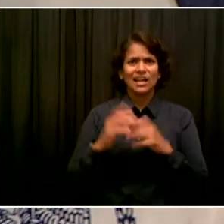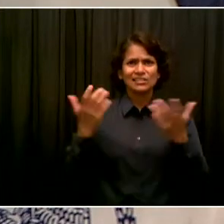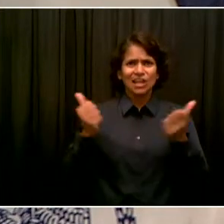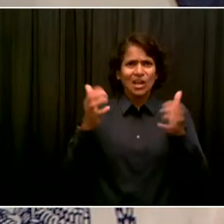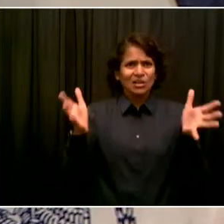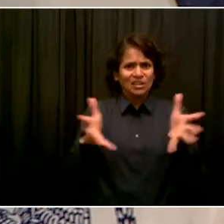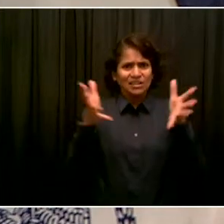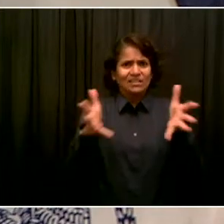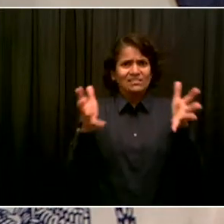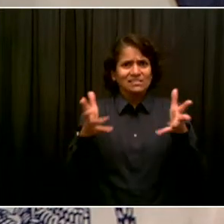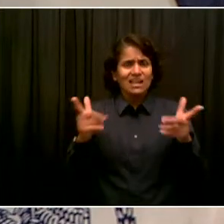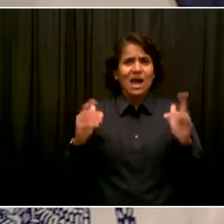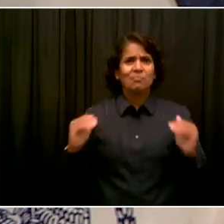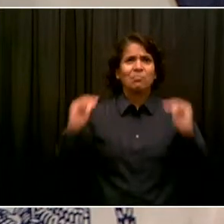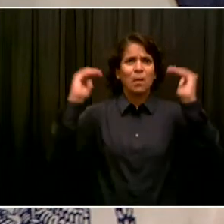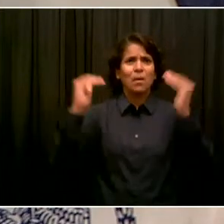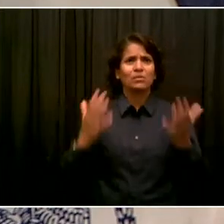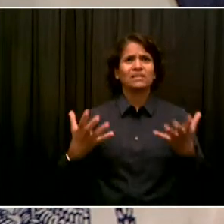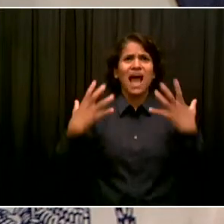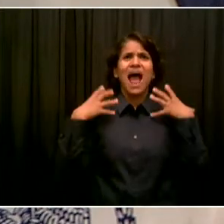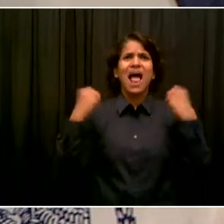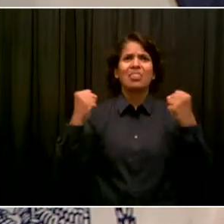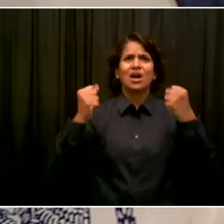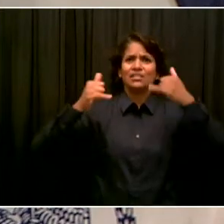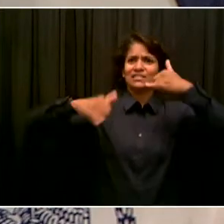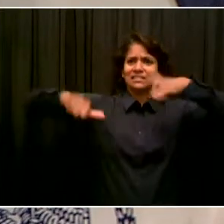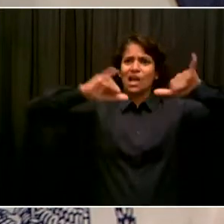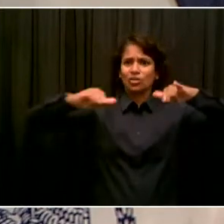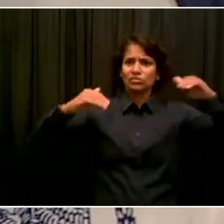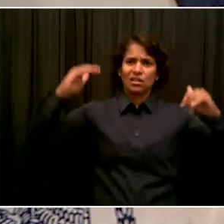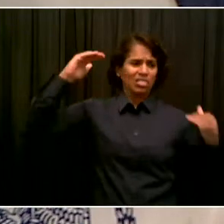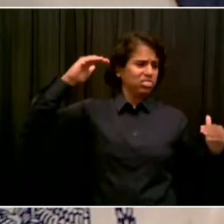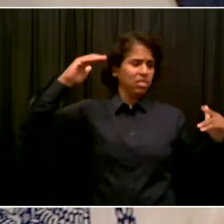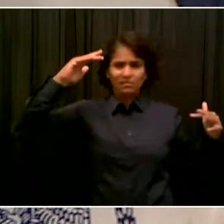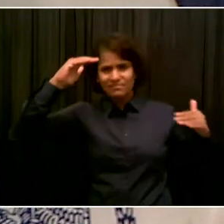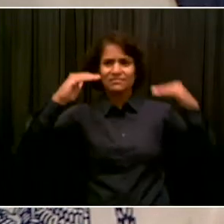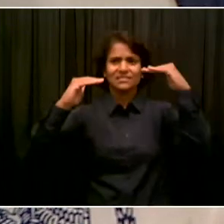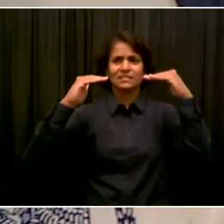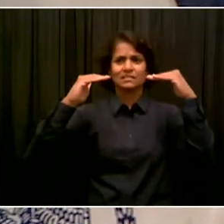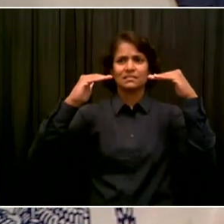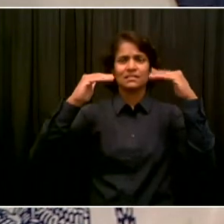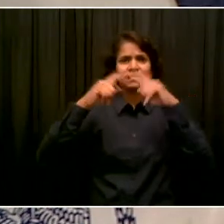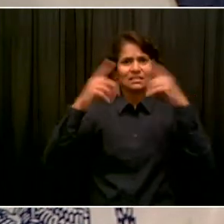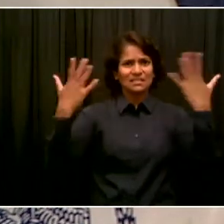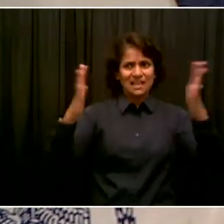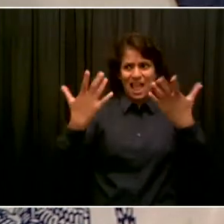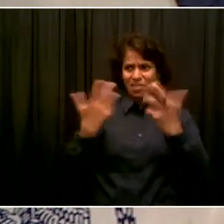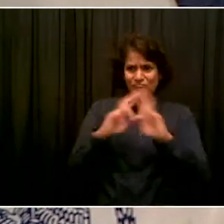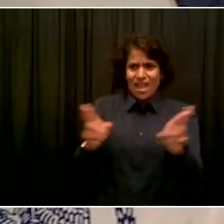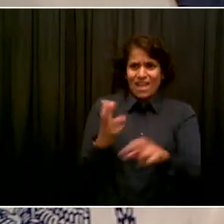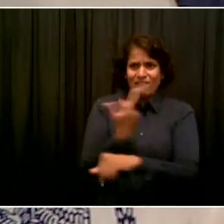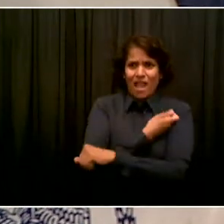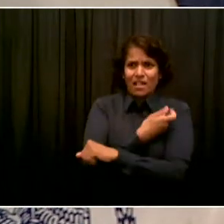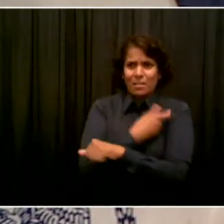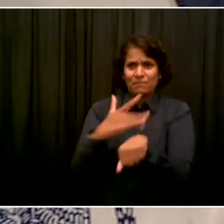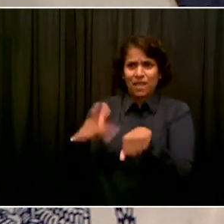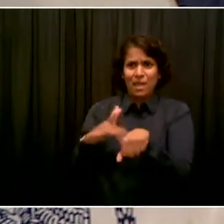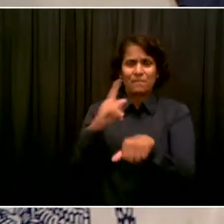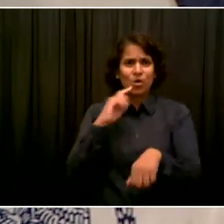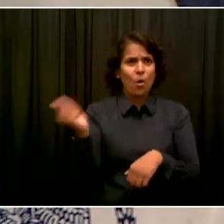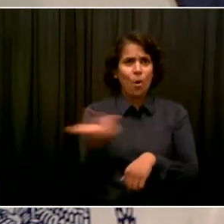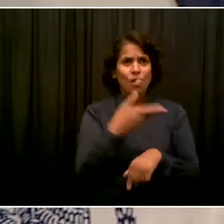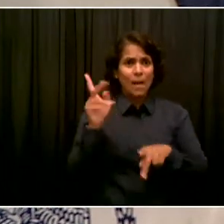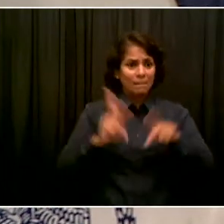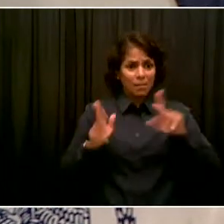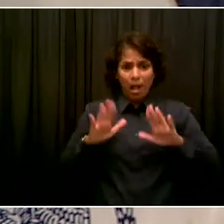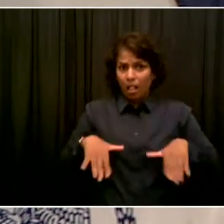Assembly. We'll have vaccination sites available. Anyone who is not yet vaccinated can get vaccinated. Anyone who's had